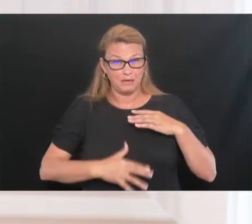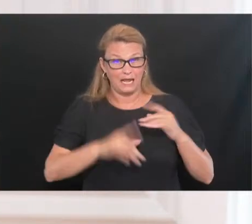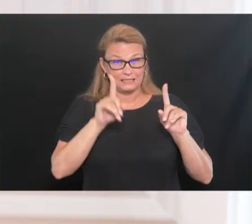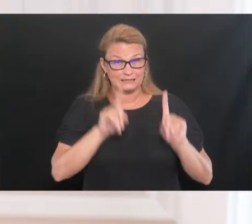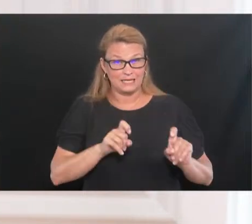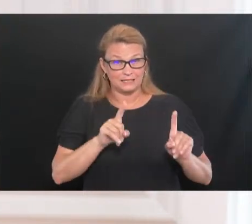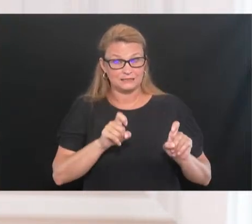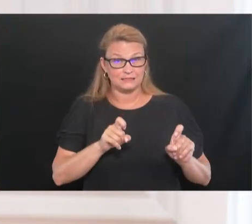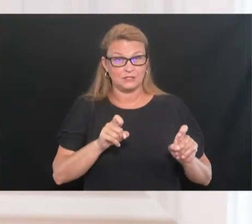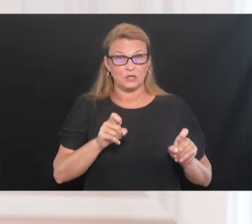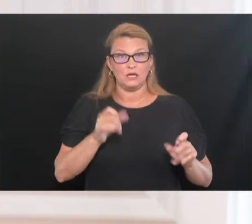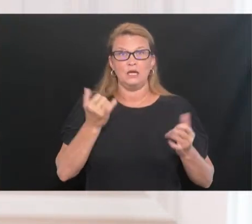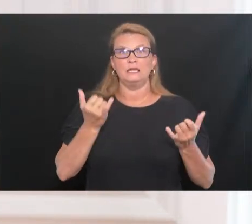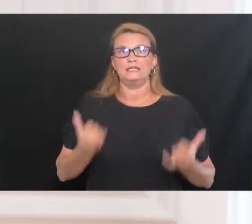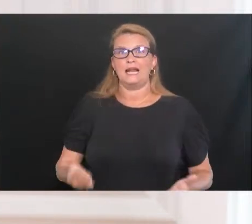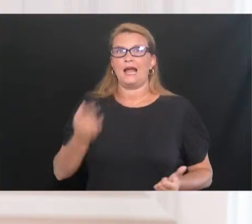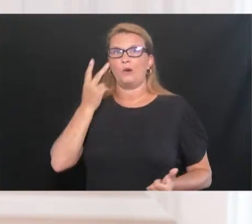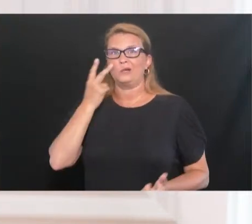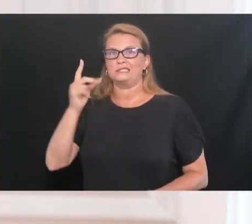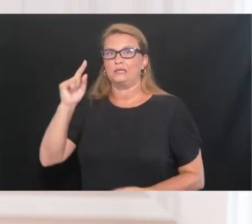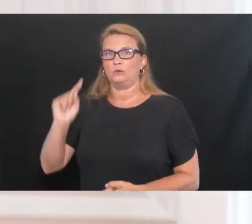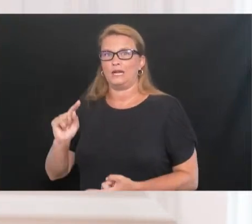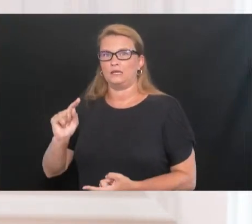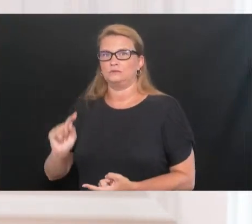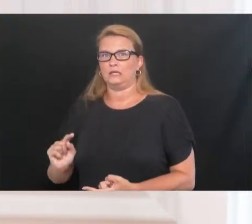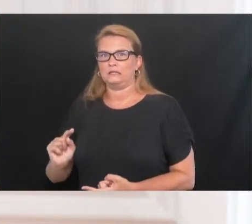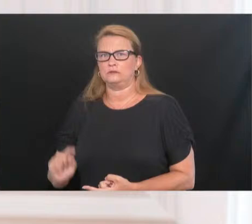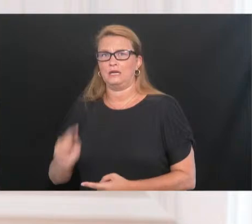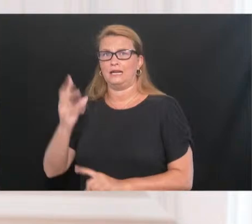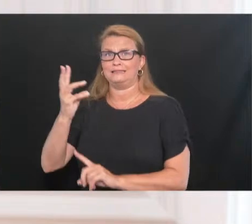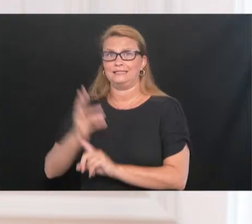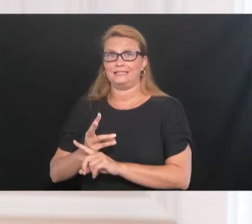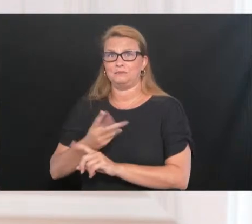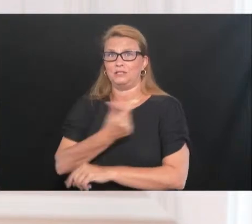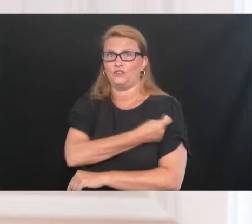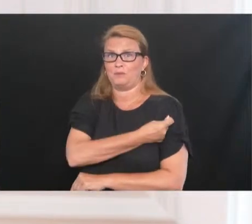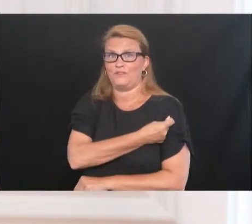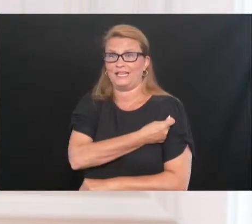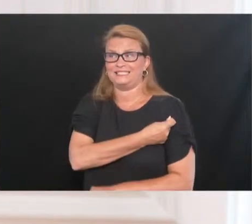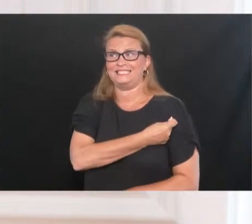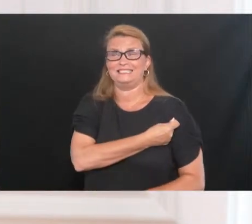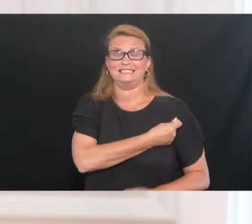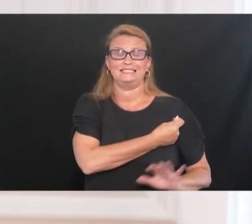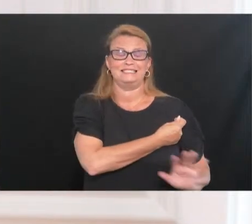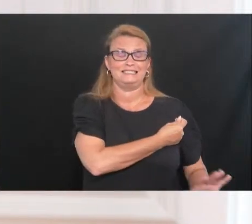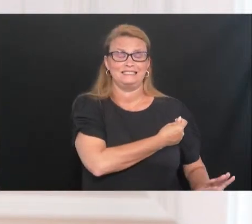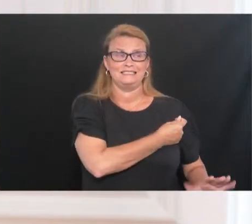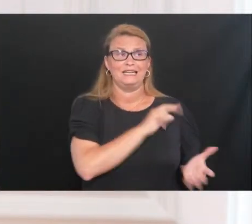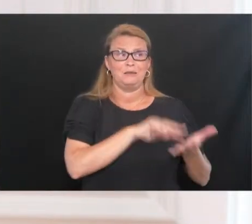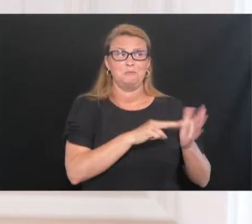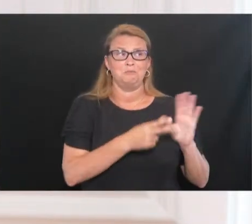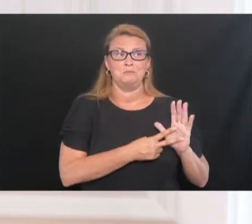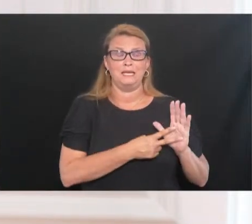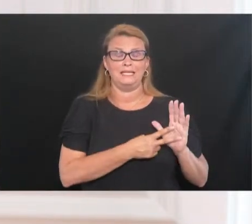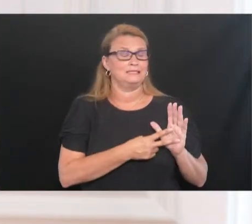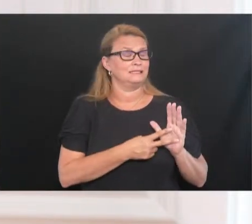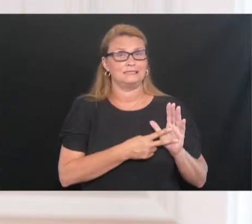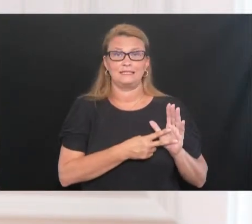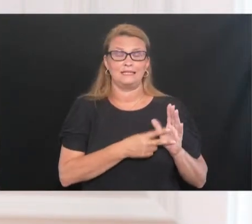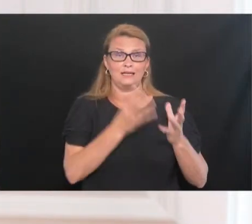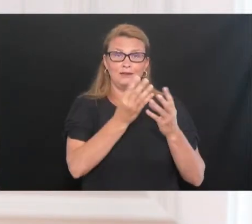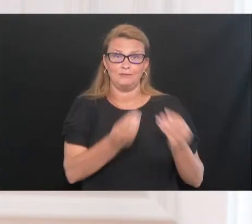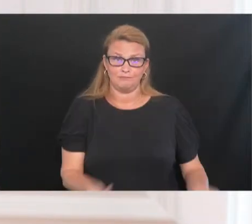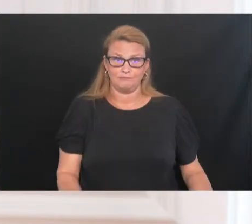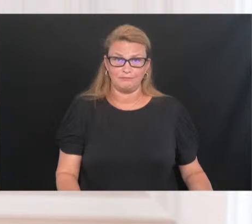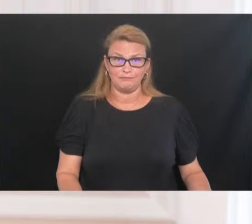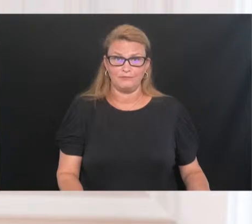we see a more significant reduction. And when we look at real-world data from Israel, what they found is that in people